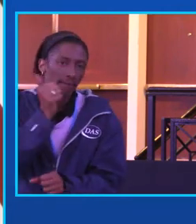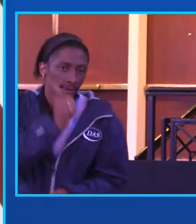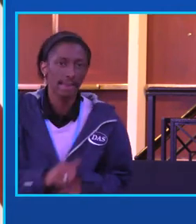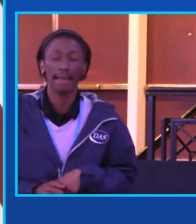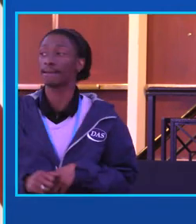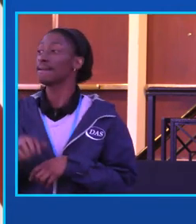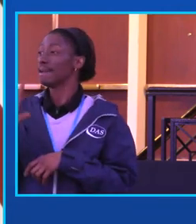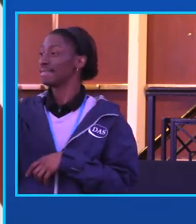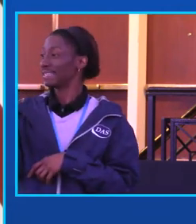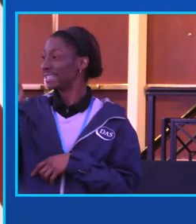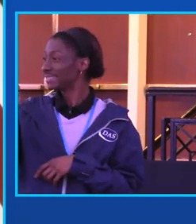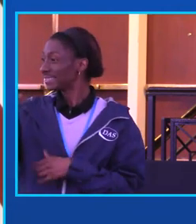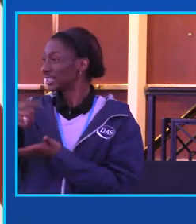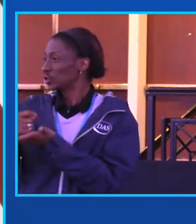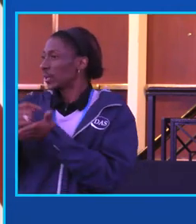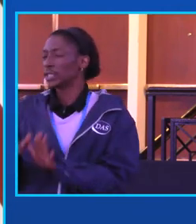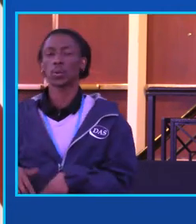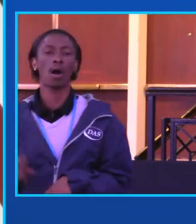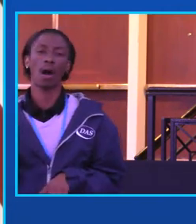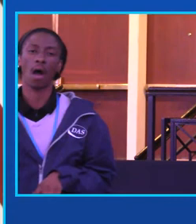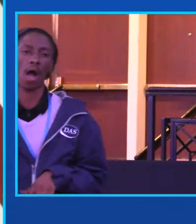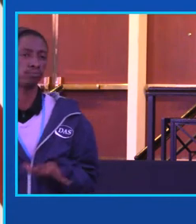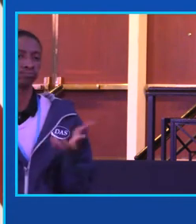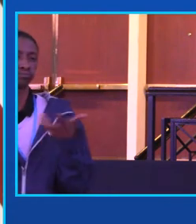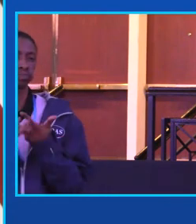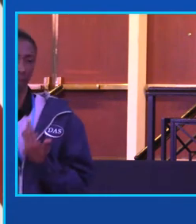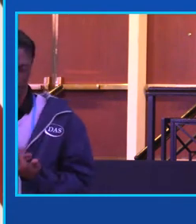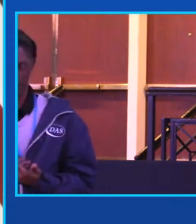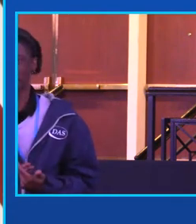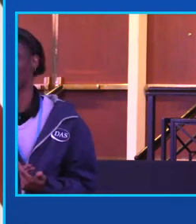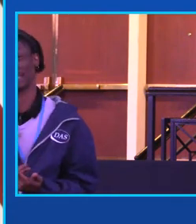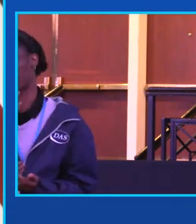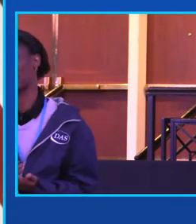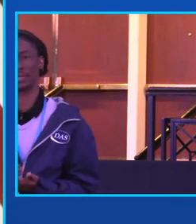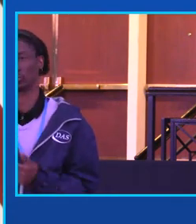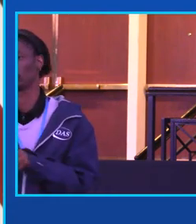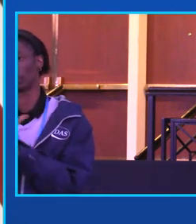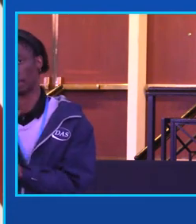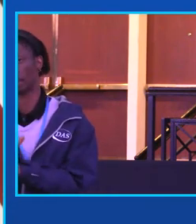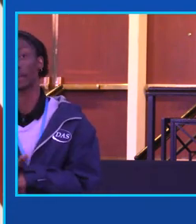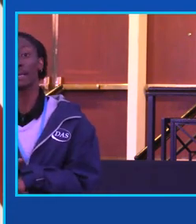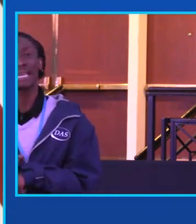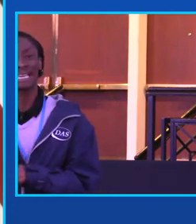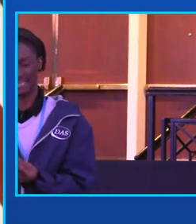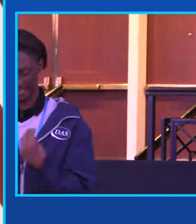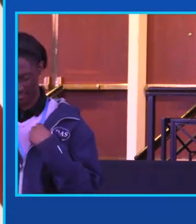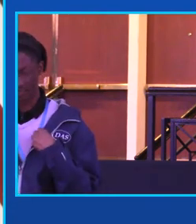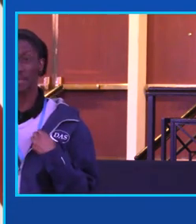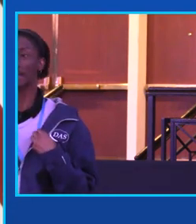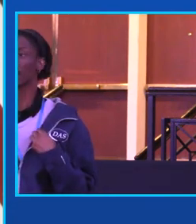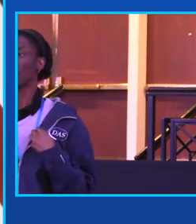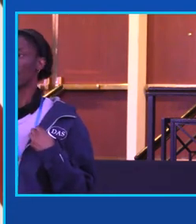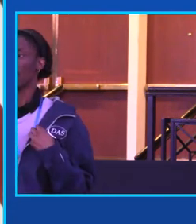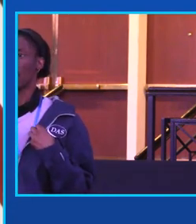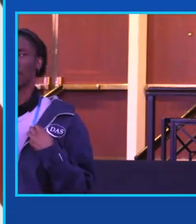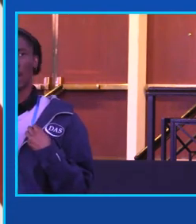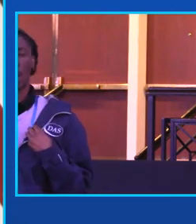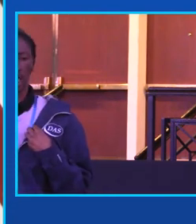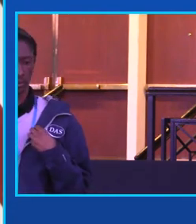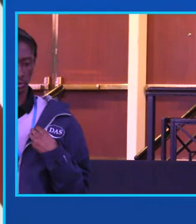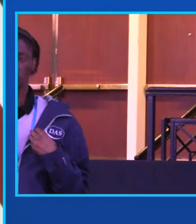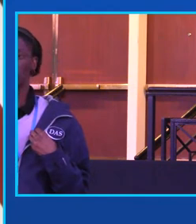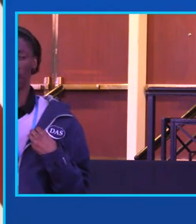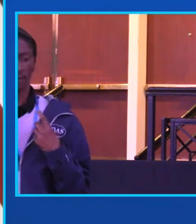the DNC treasurer couldn't be a better fit, and it couldn't be a better job. It's given me the inside look that everything that goes